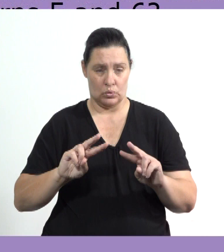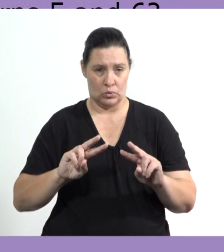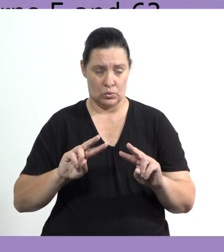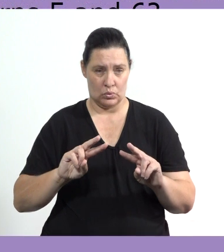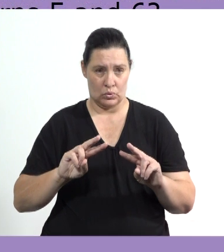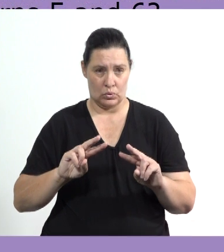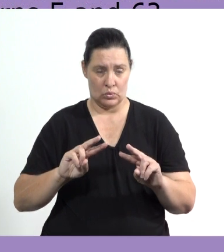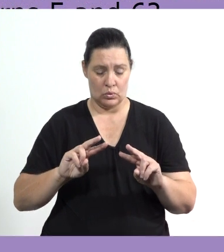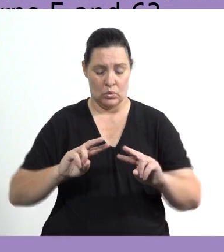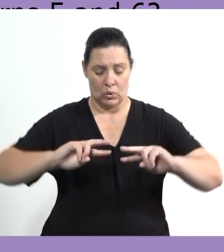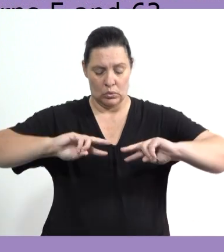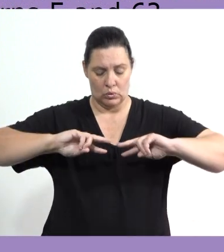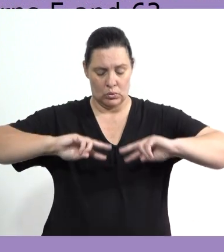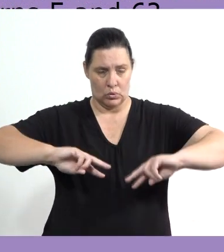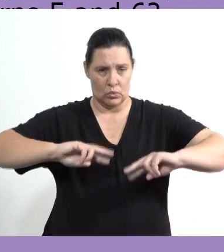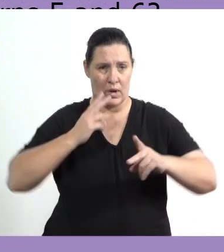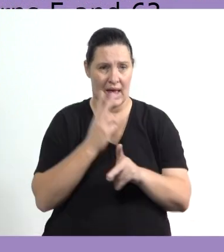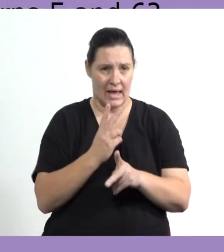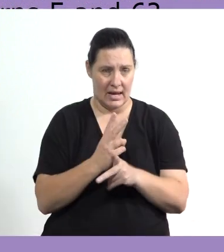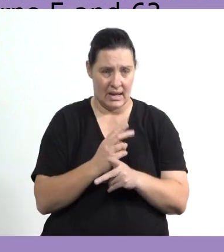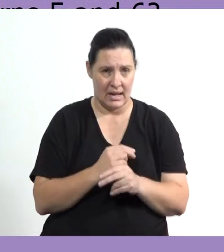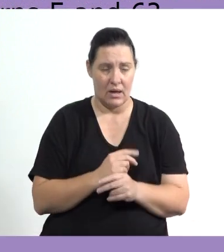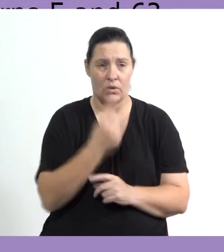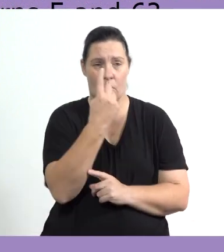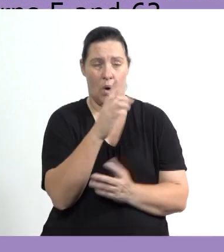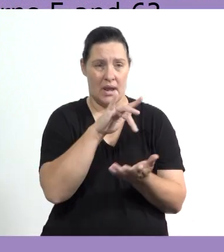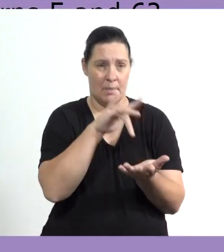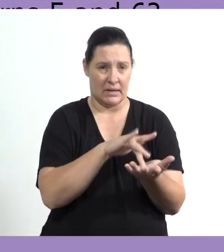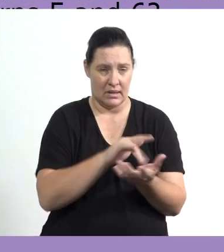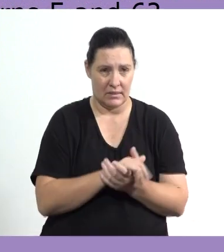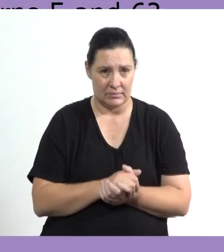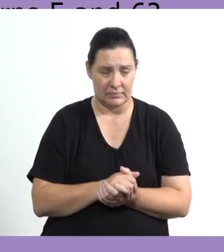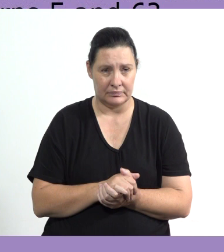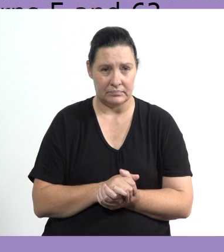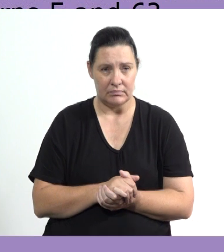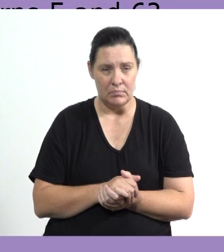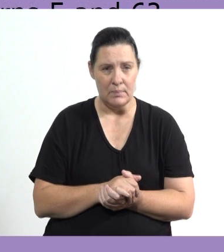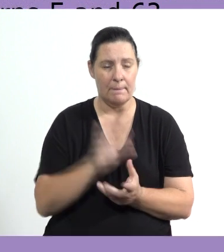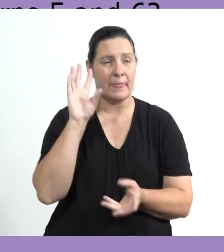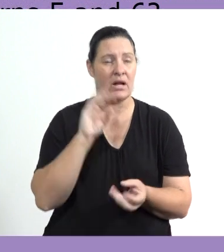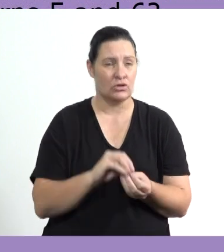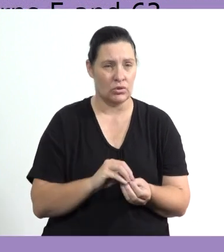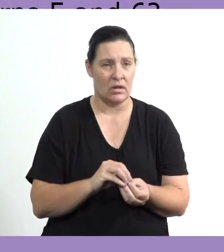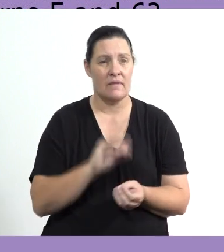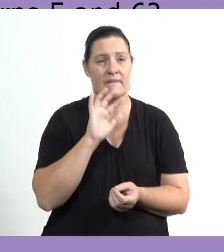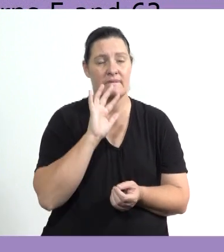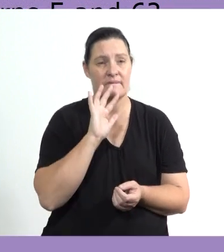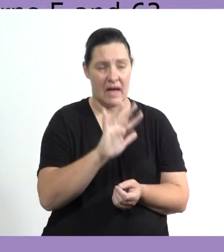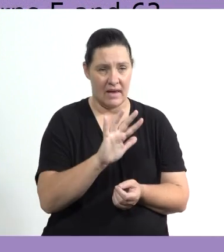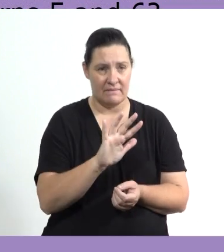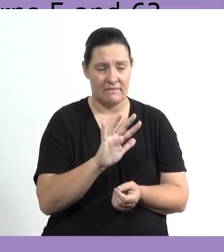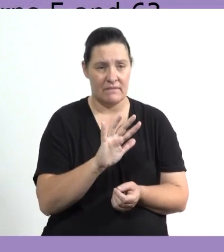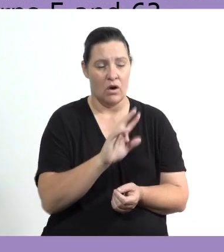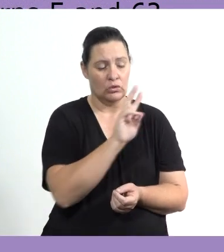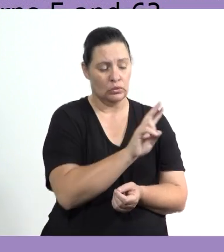the sides, and the 2 again on the sides with the 1 in the middle. So those in total are 5